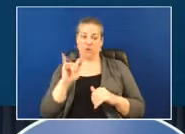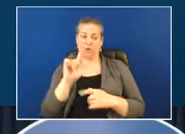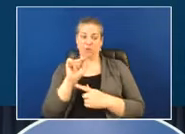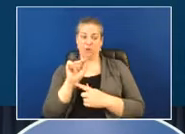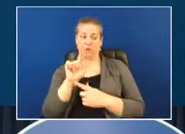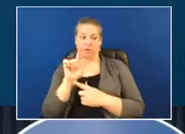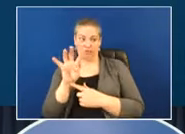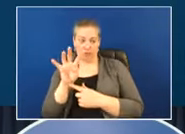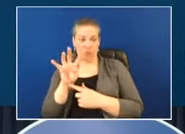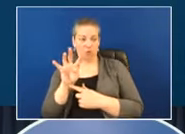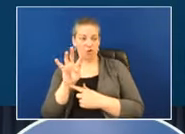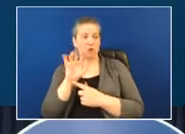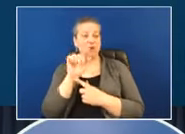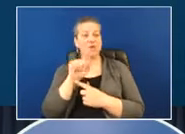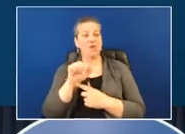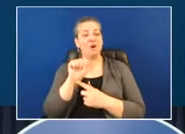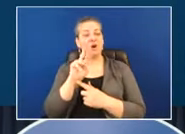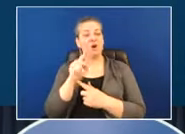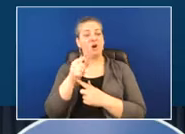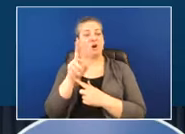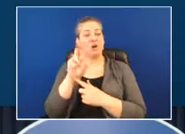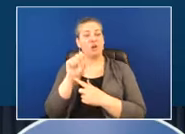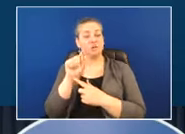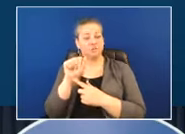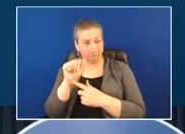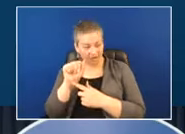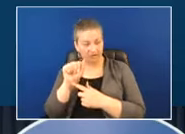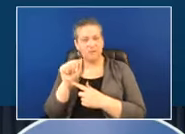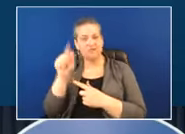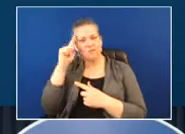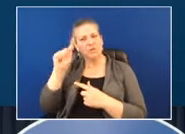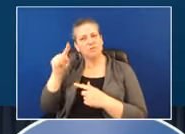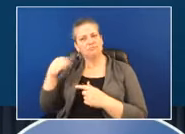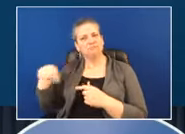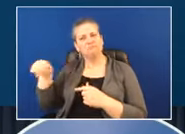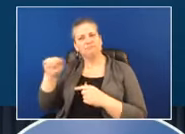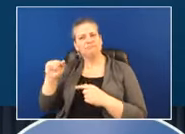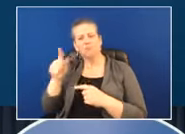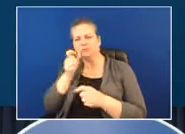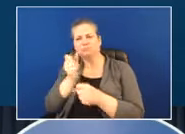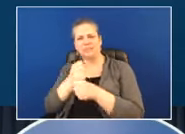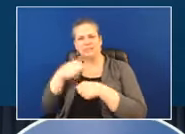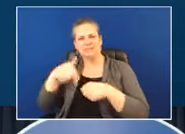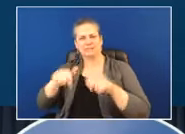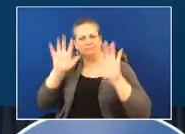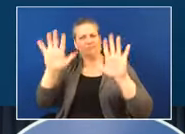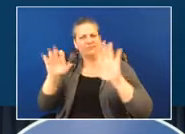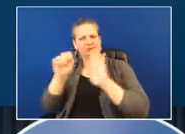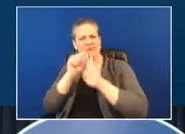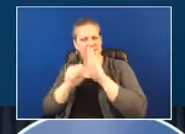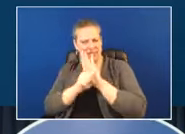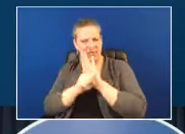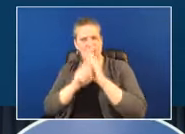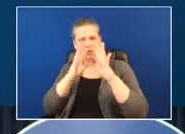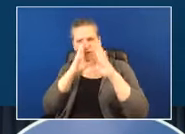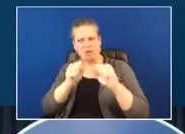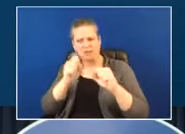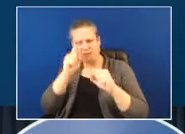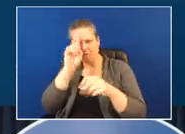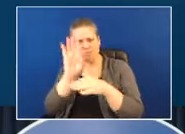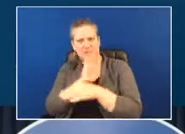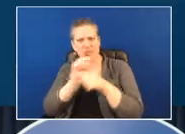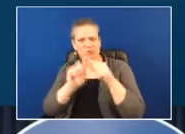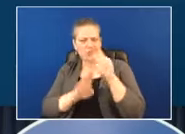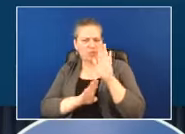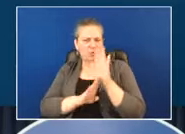is a testament to the men and women who help make this state what it is, an increasingly attractive option for business to thrive in a surging